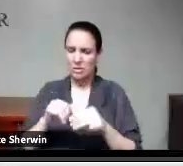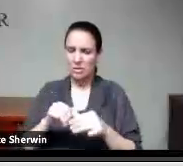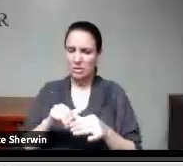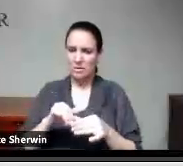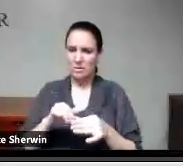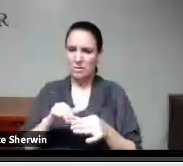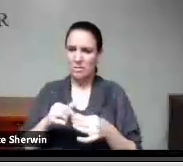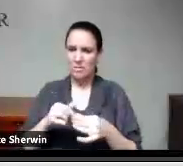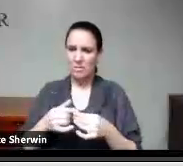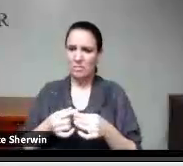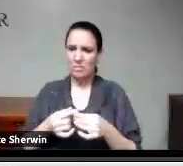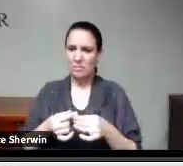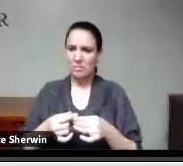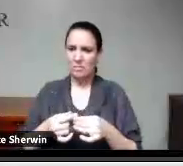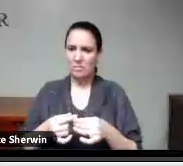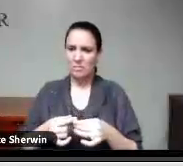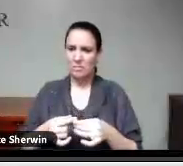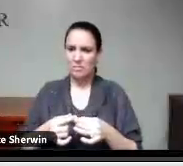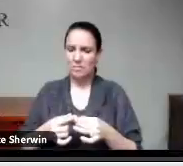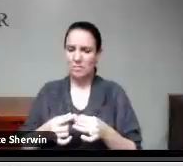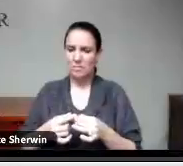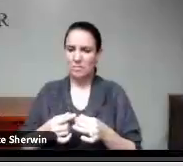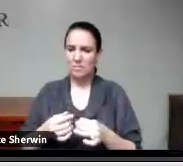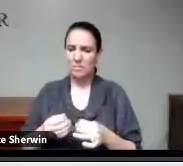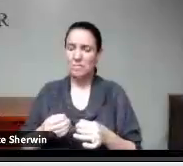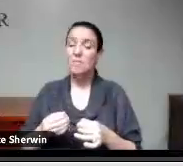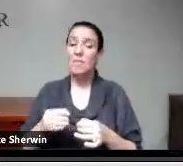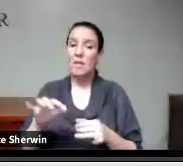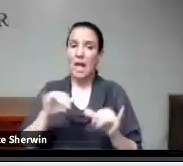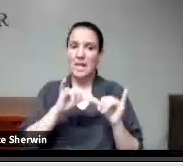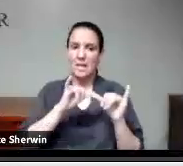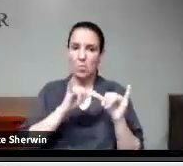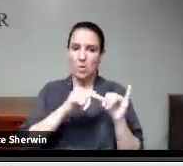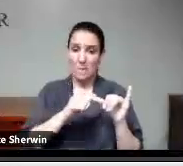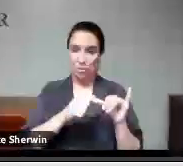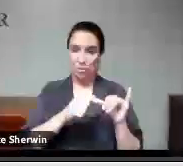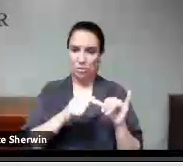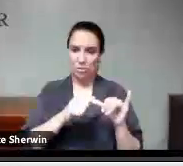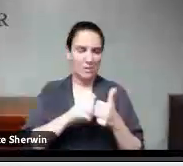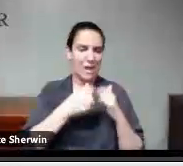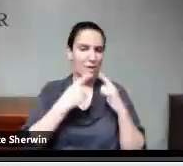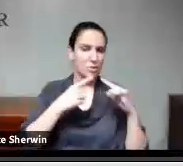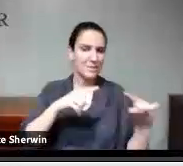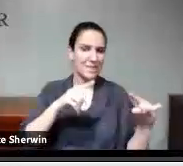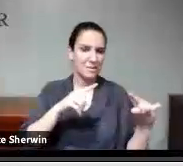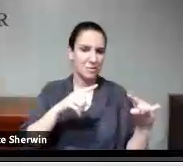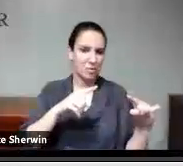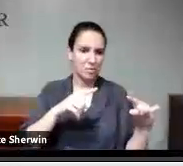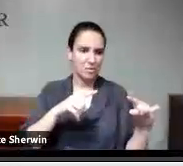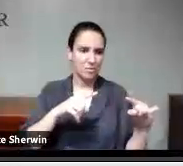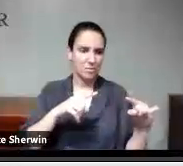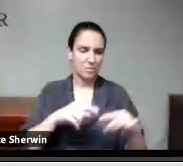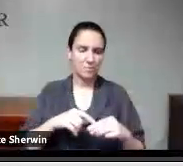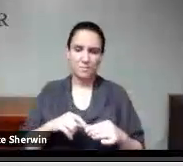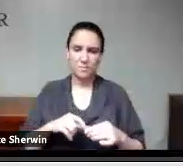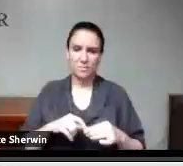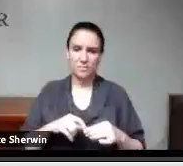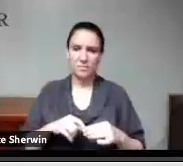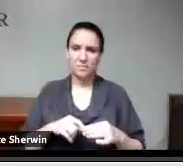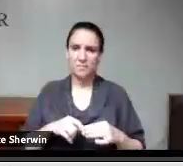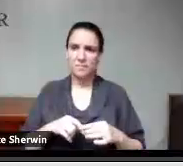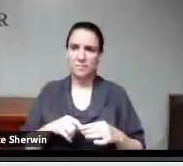and we measure our success against those metrics, but we don't